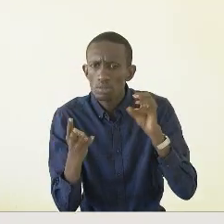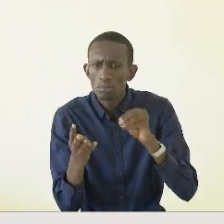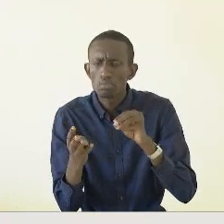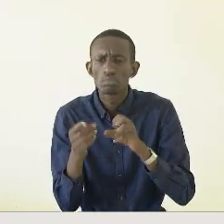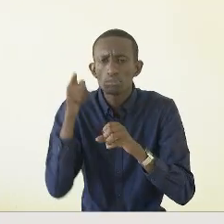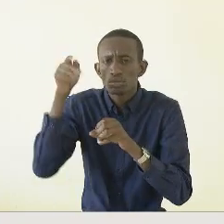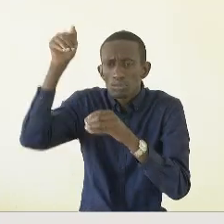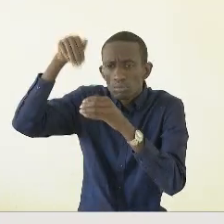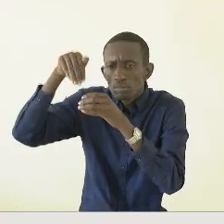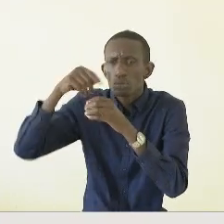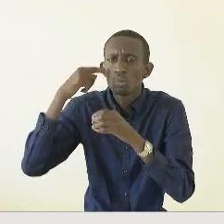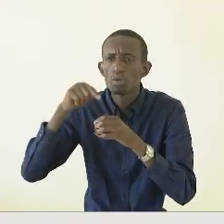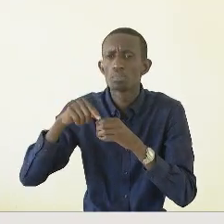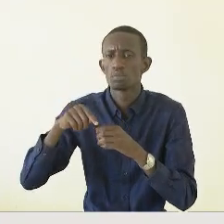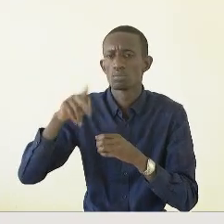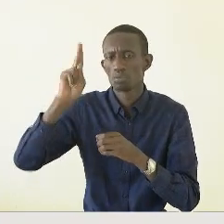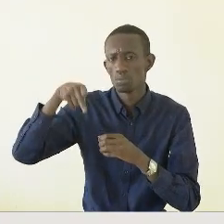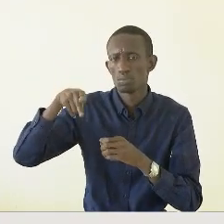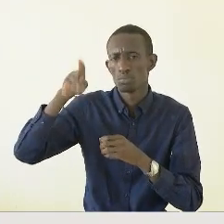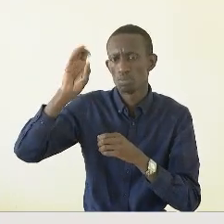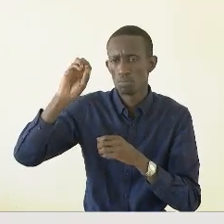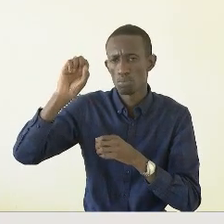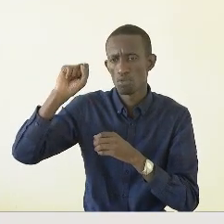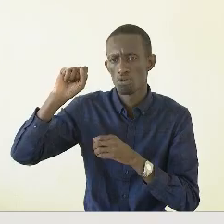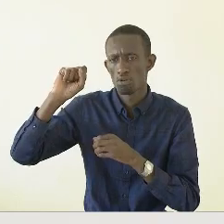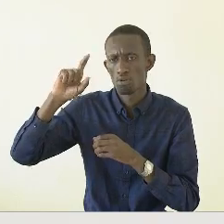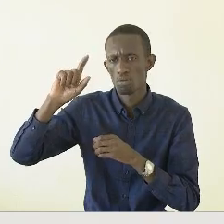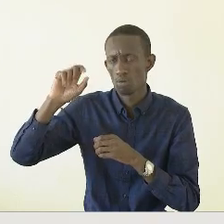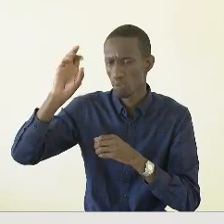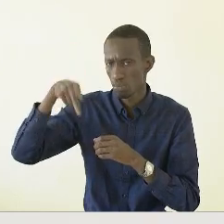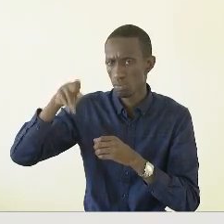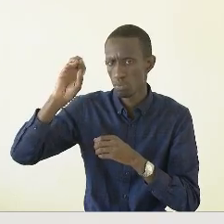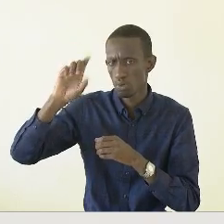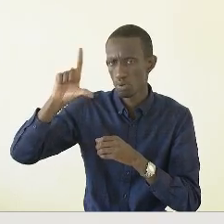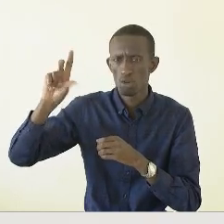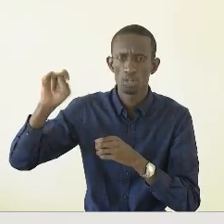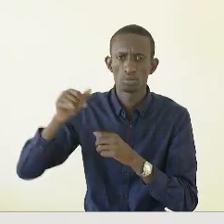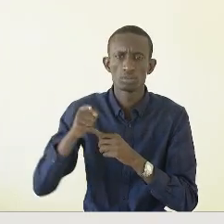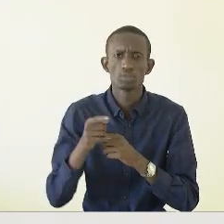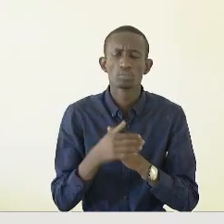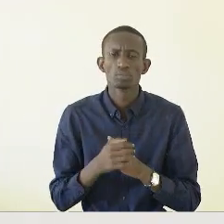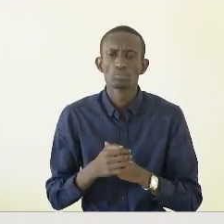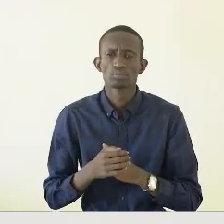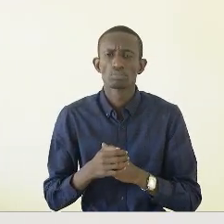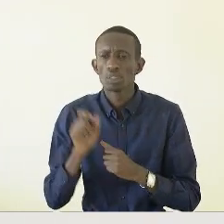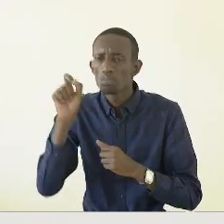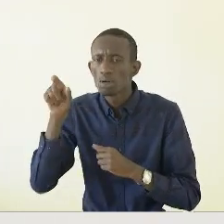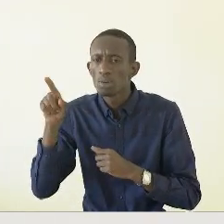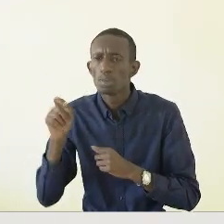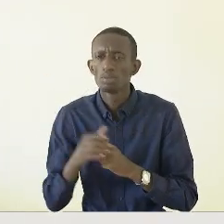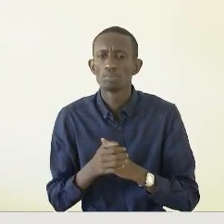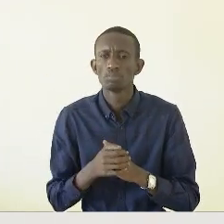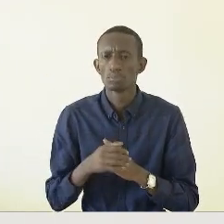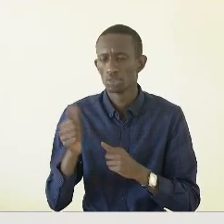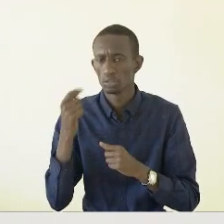that's where we find pollen. And pollen has pollen grains. Then you can see this is